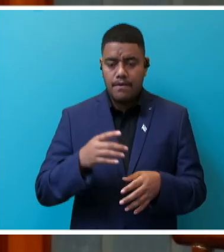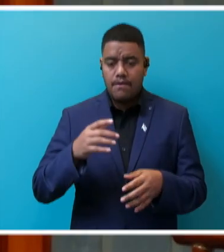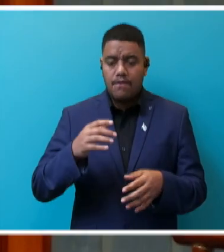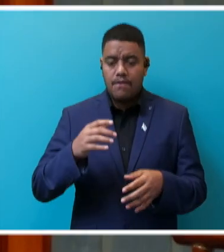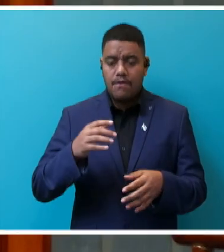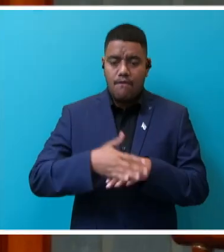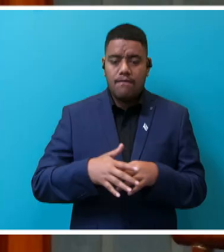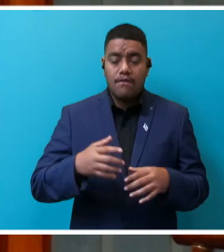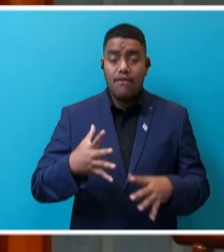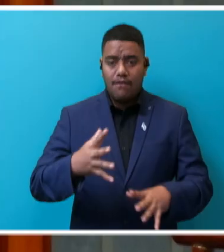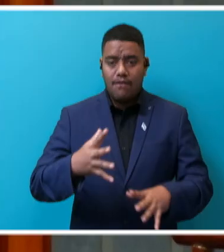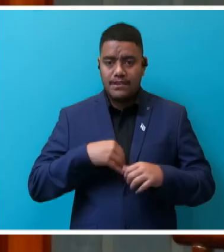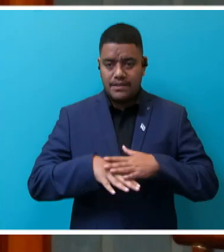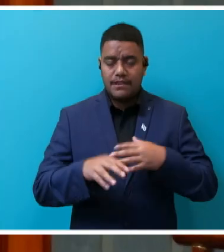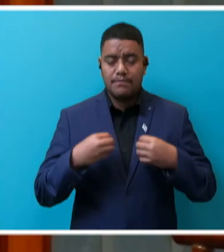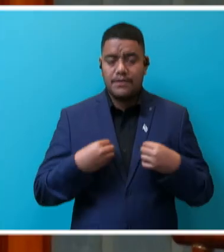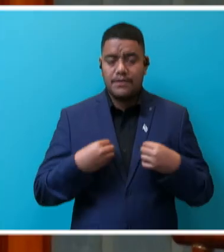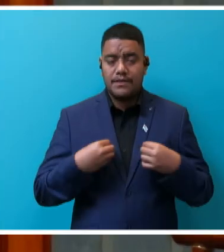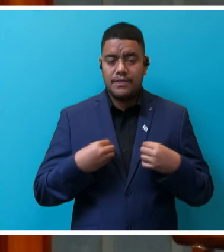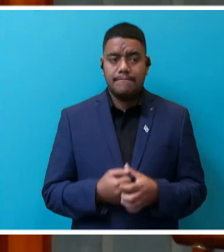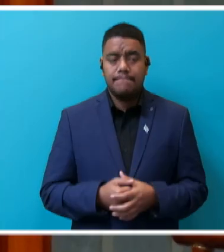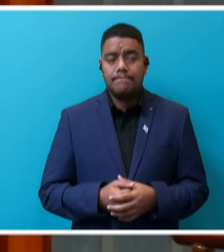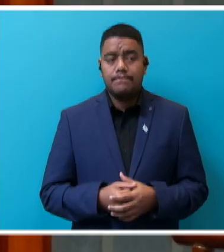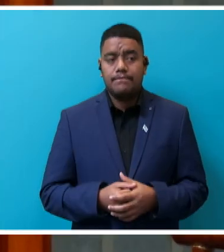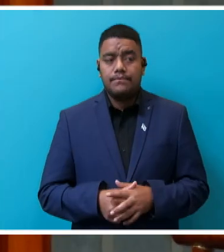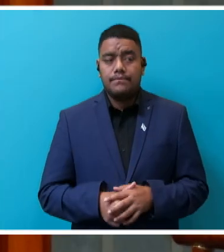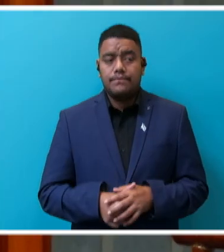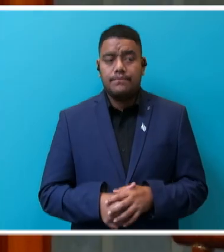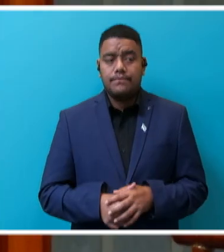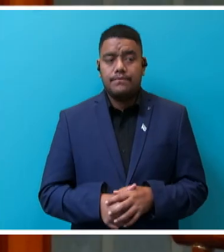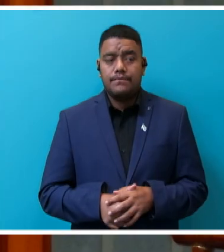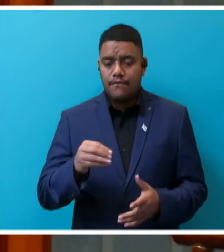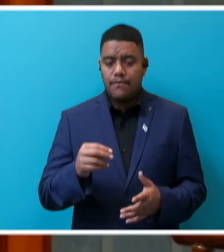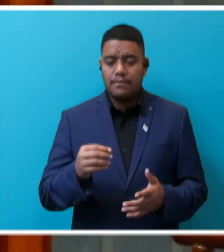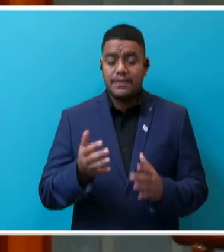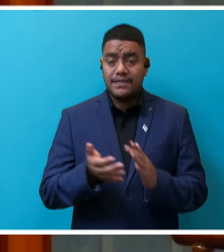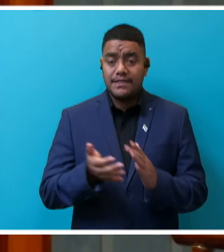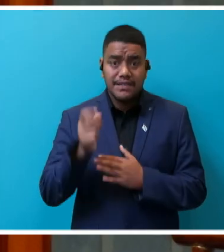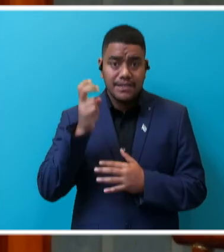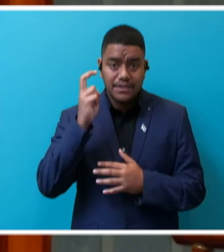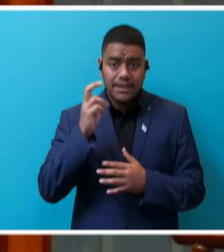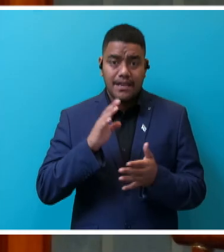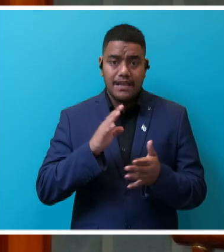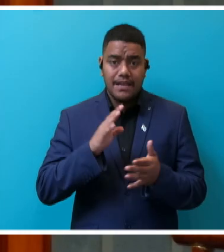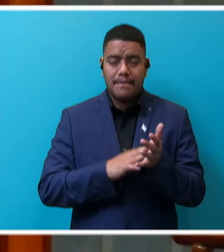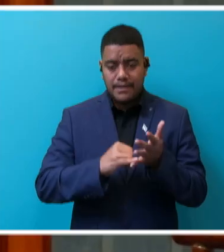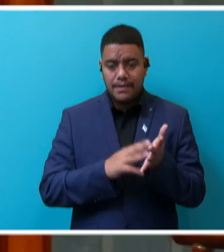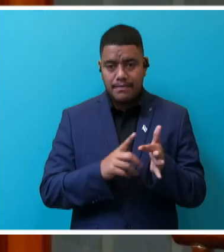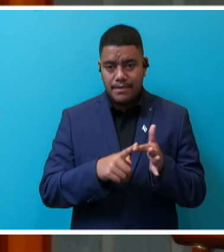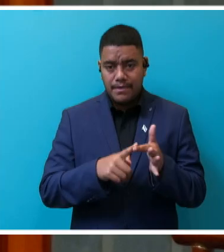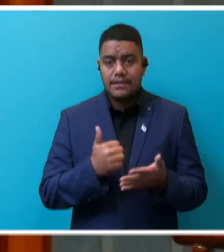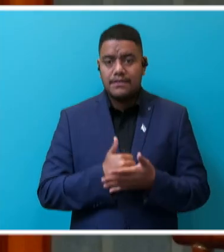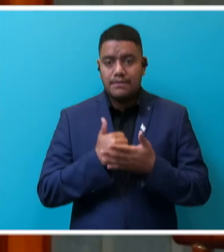business confidence. The combined impact of all initiatives from skills training and MSME support to tax